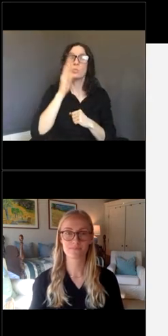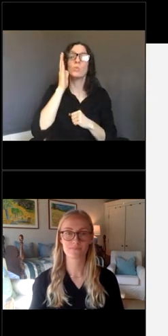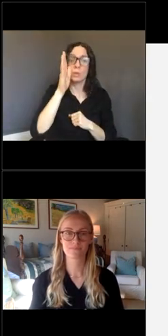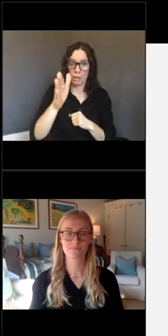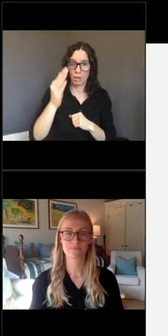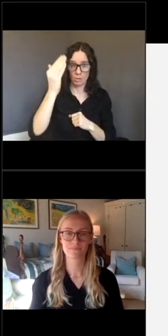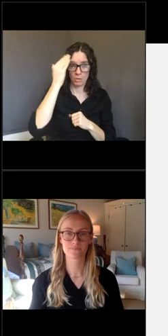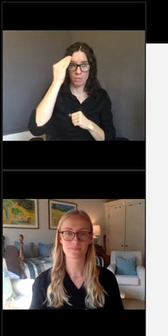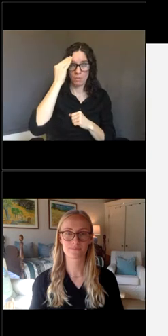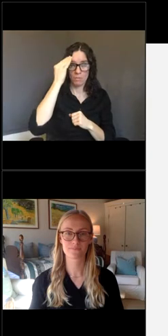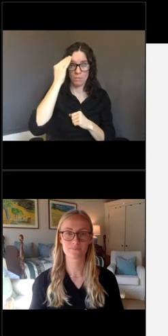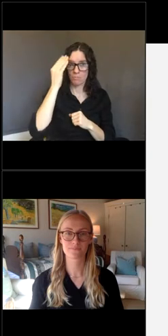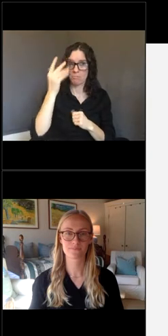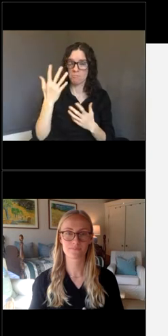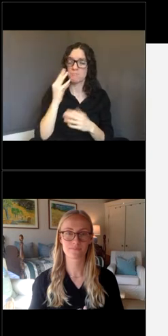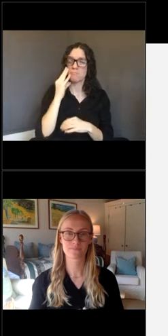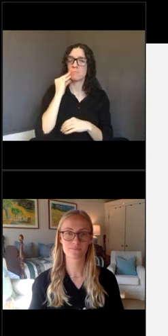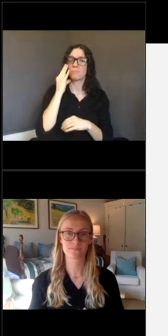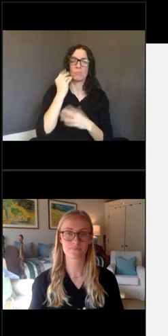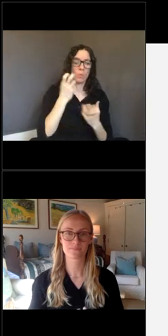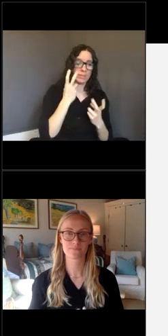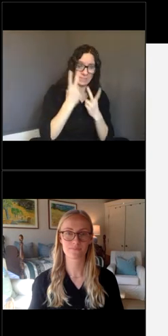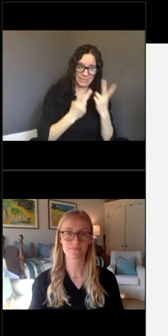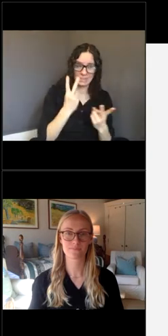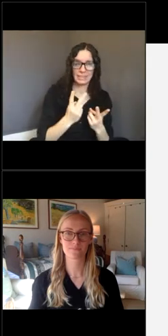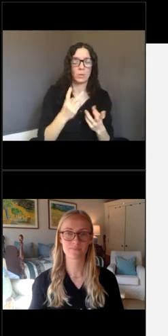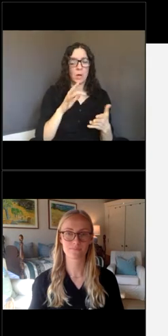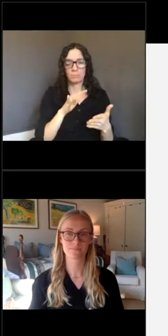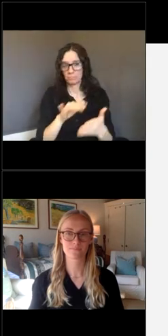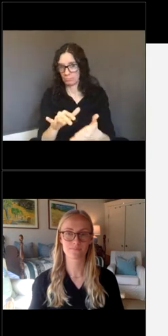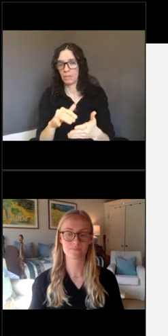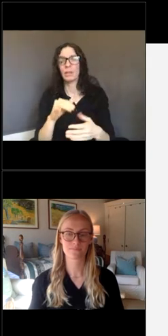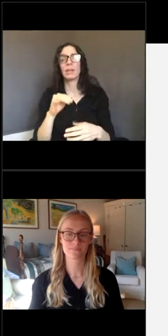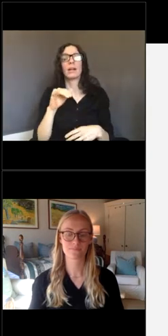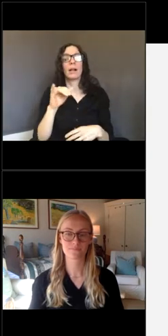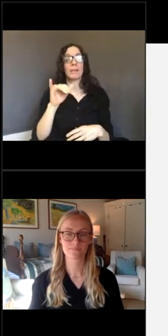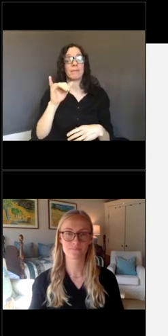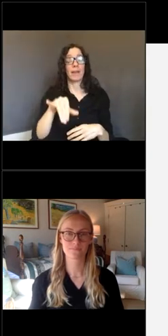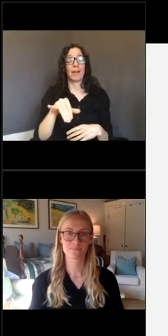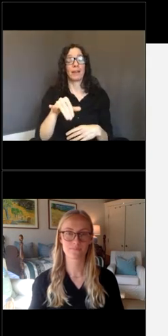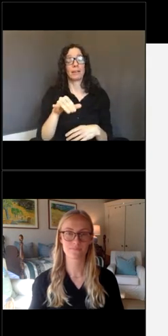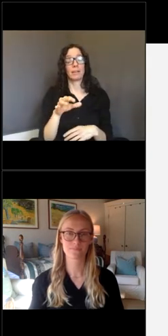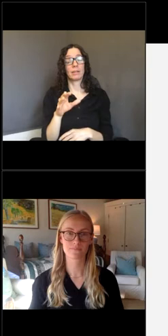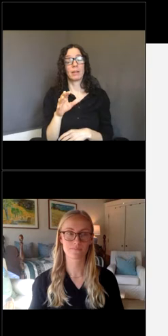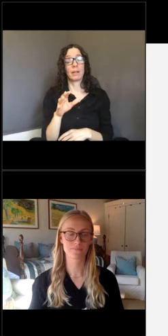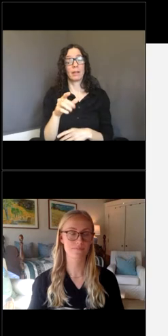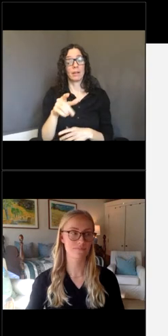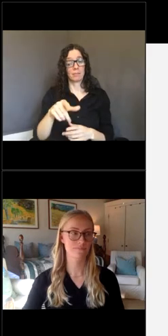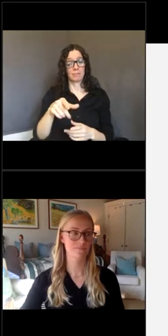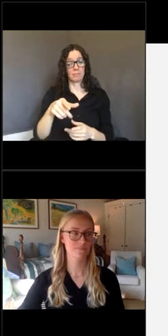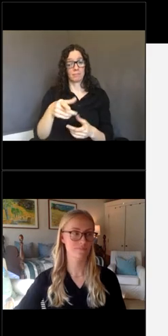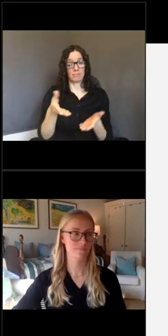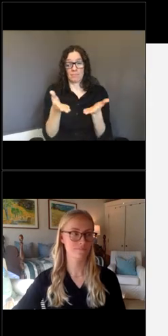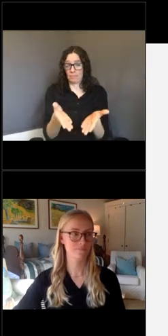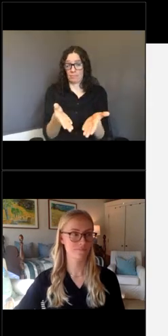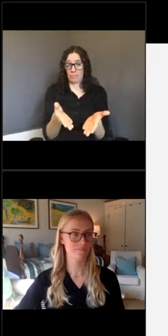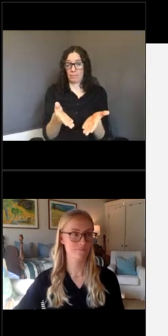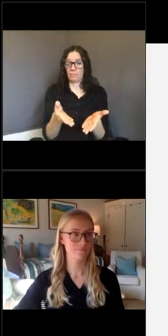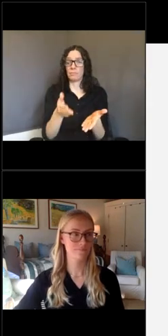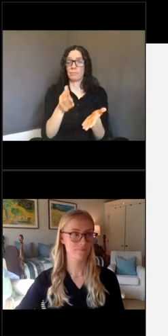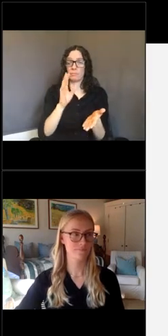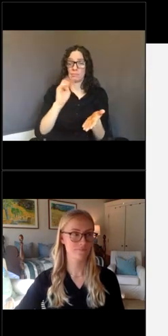the kinds of interactions that are occurring